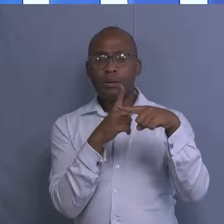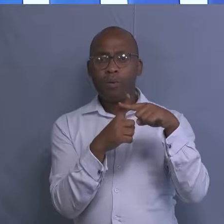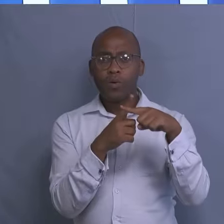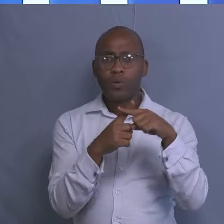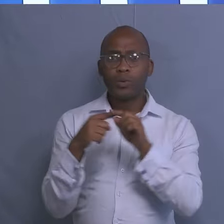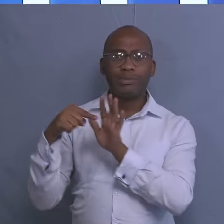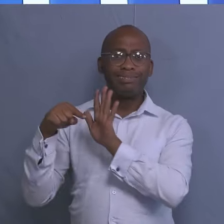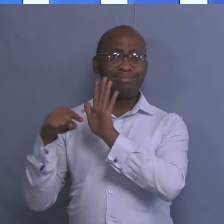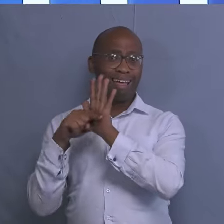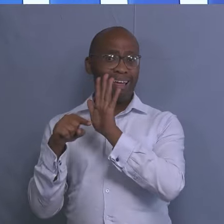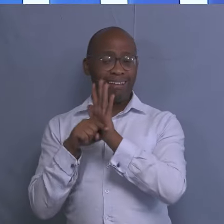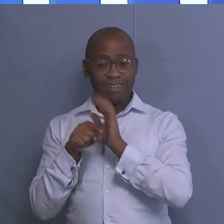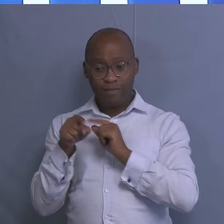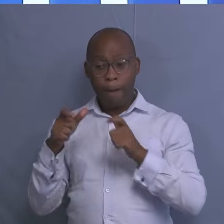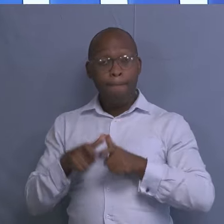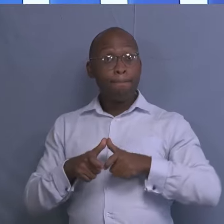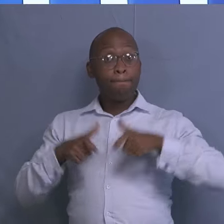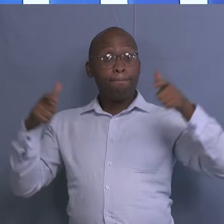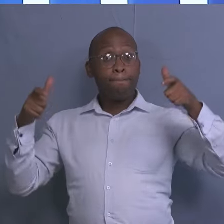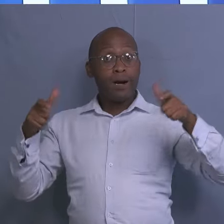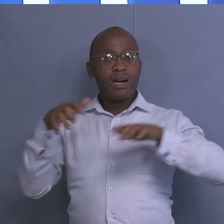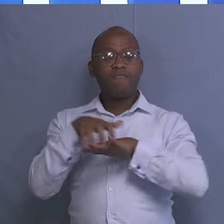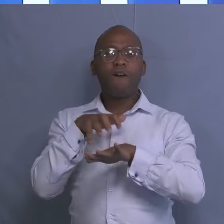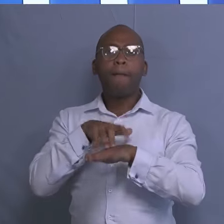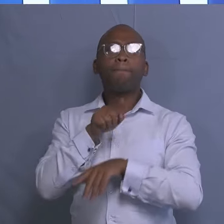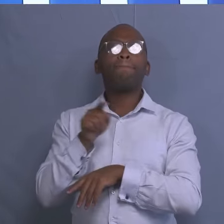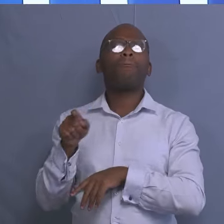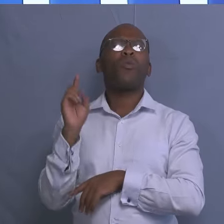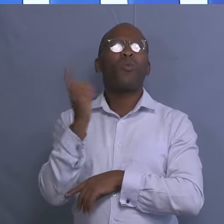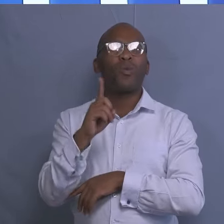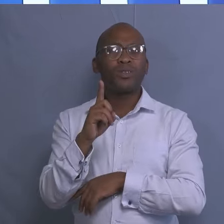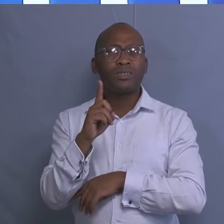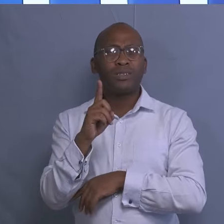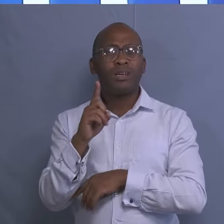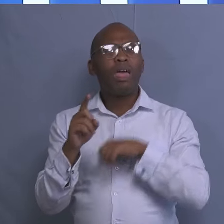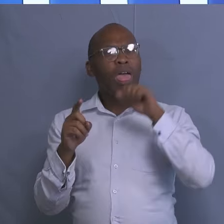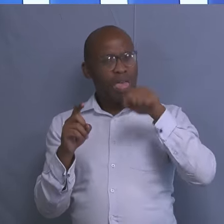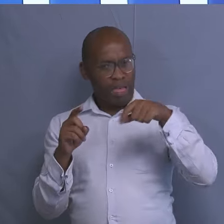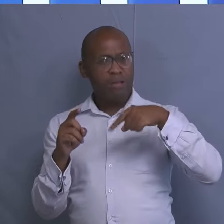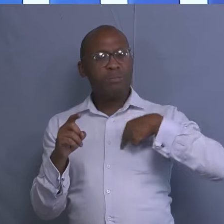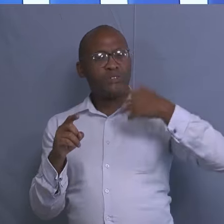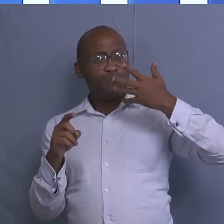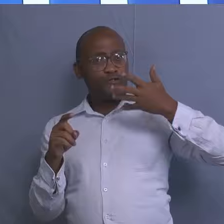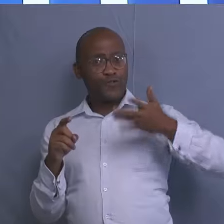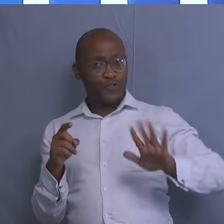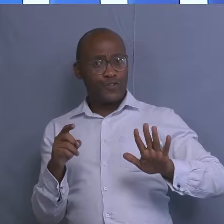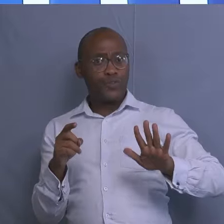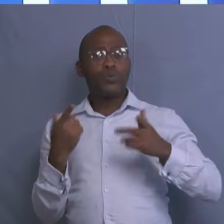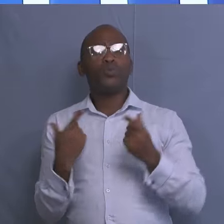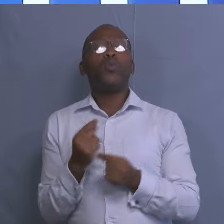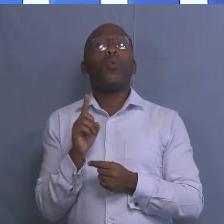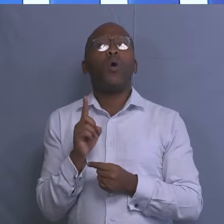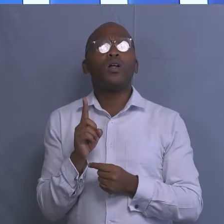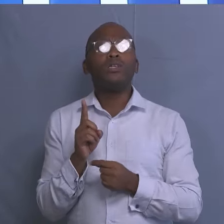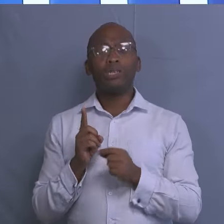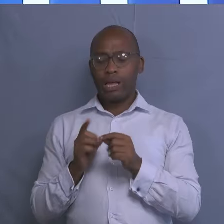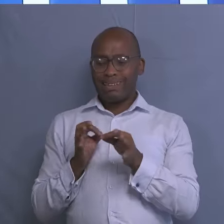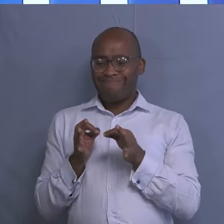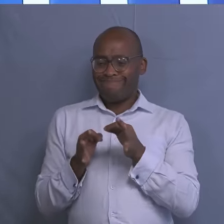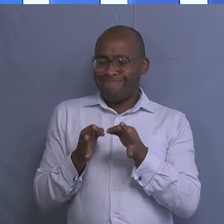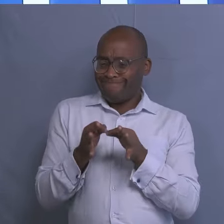disadvantages of extensive farming. Most of them are already explained during the discussion